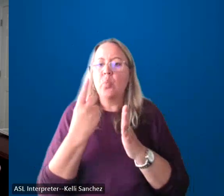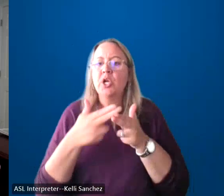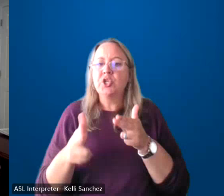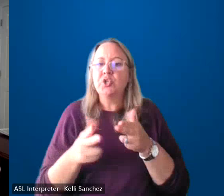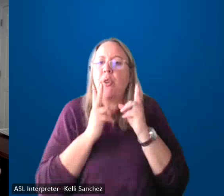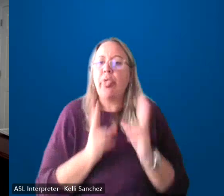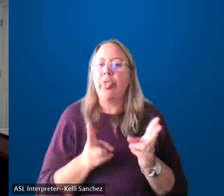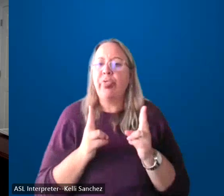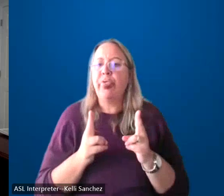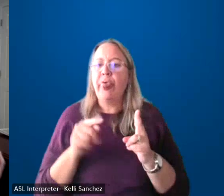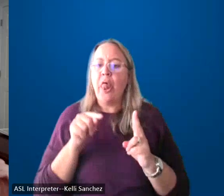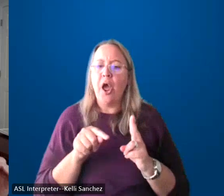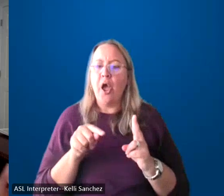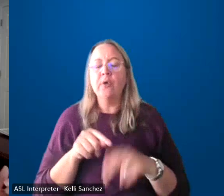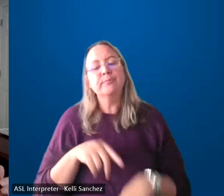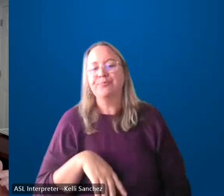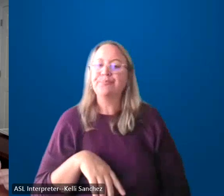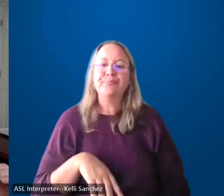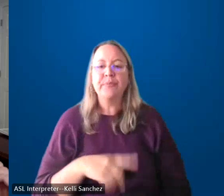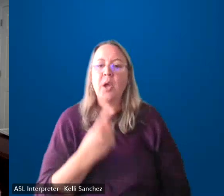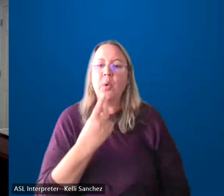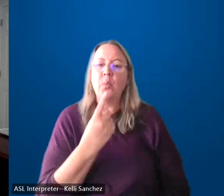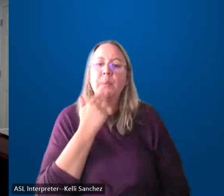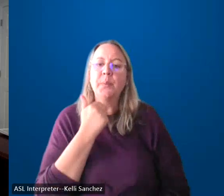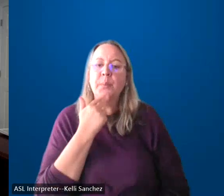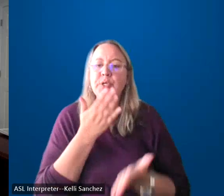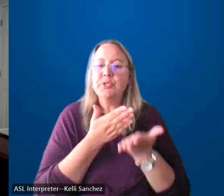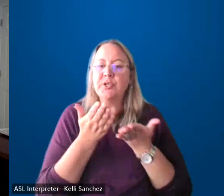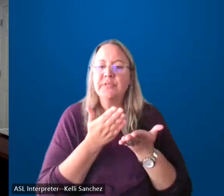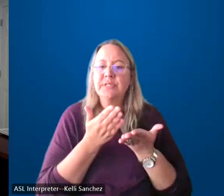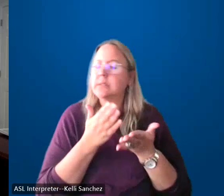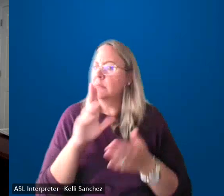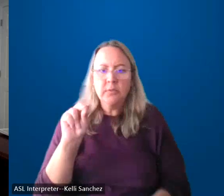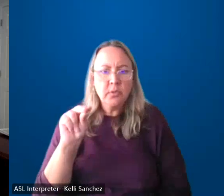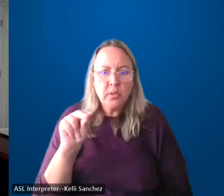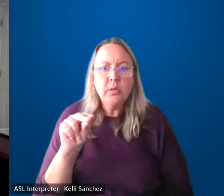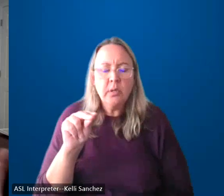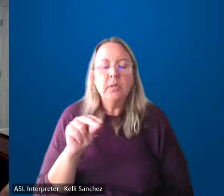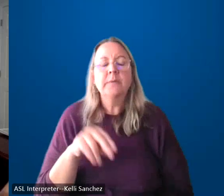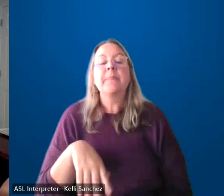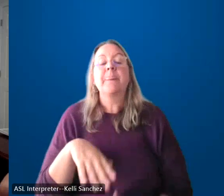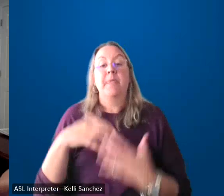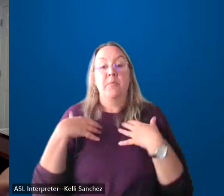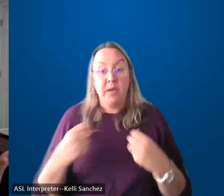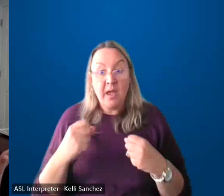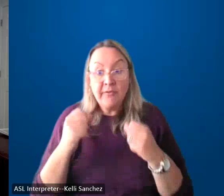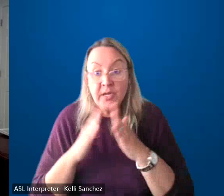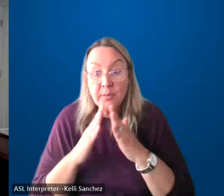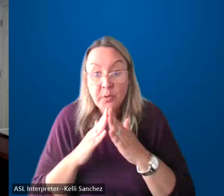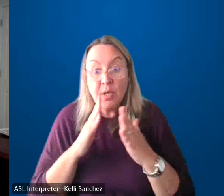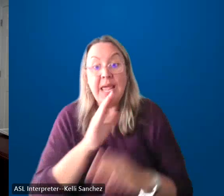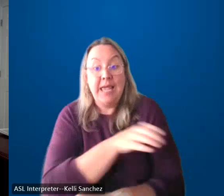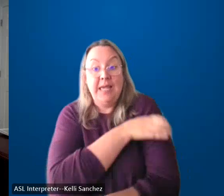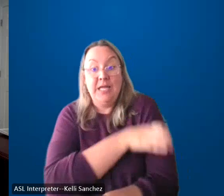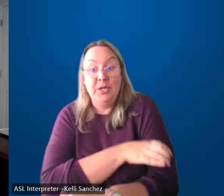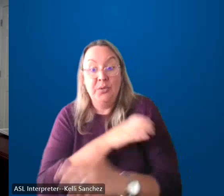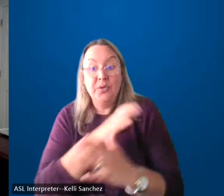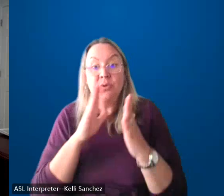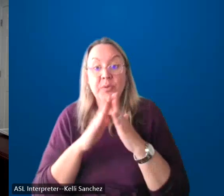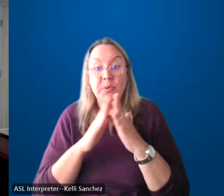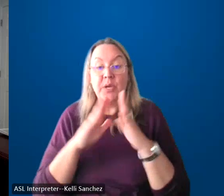interval that they would receive services, right? And in the recovery community and in clinical, with